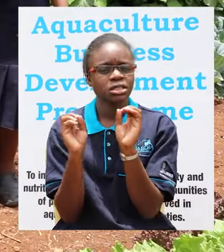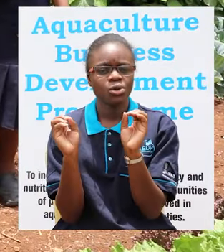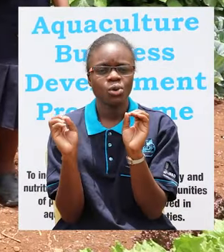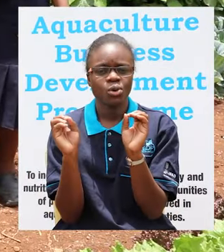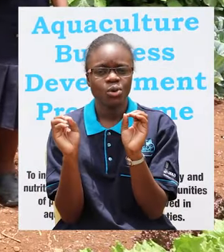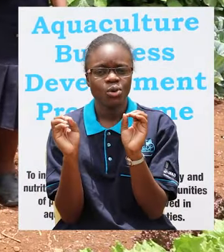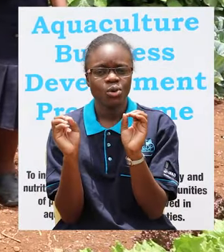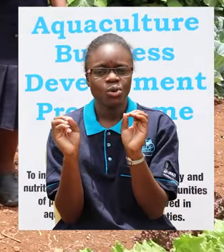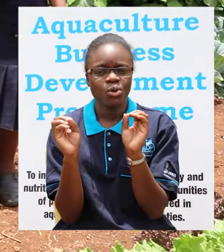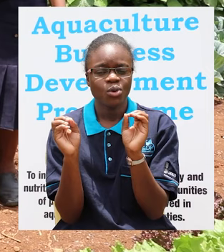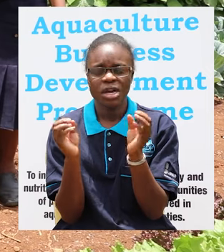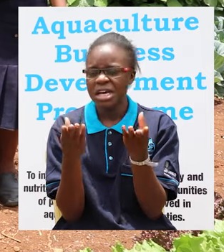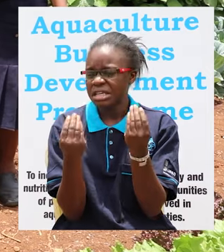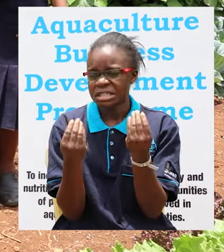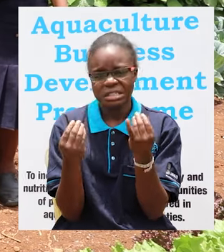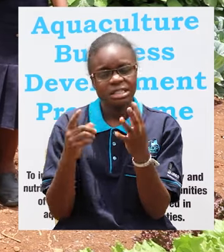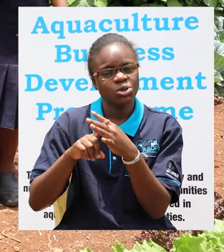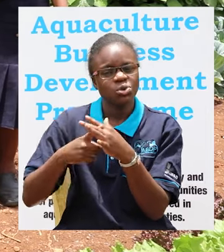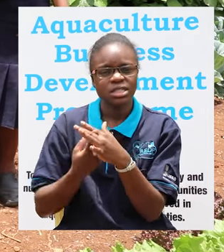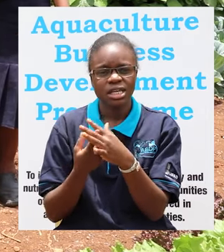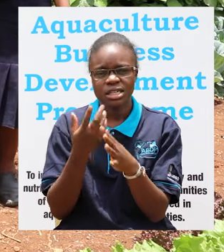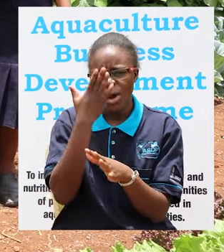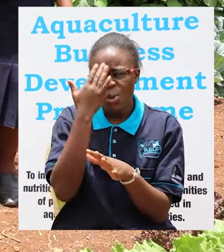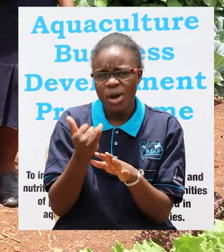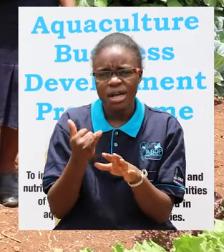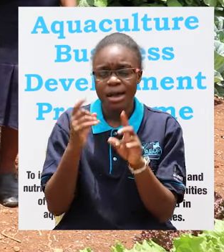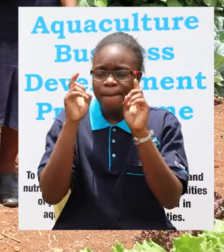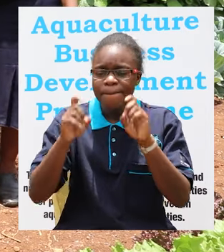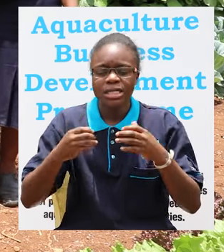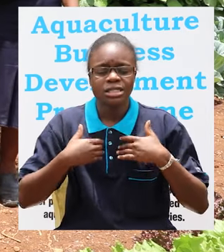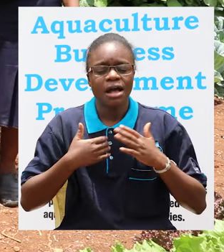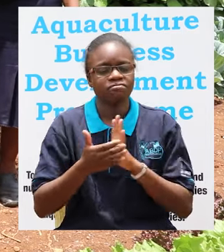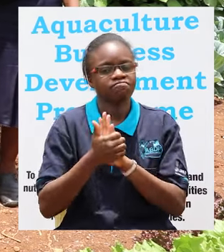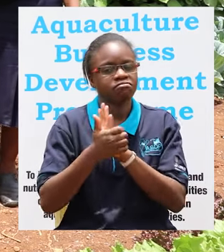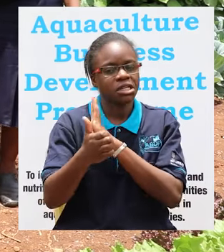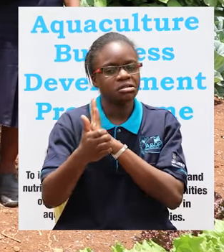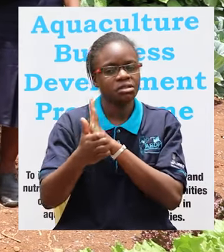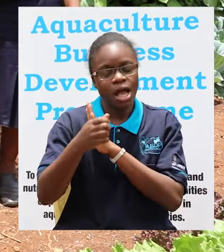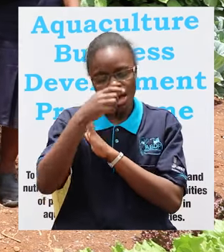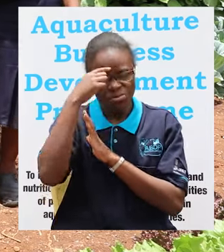issue. It is simple to construct because it doesn't require skilled labor,